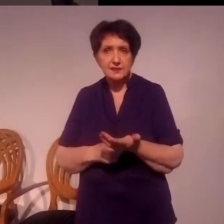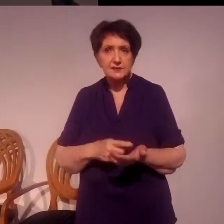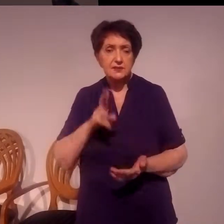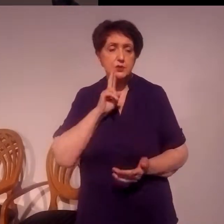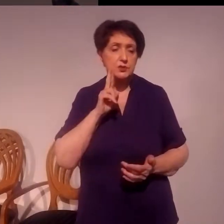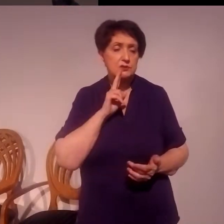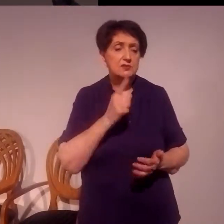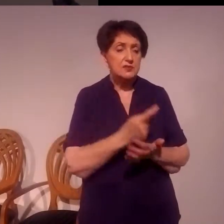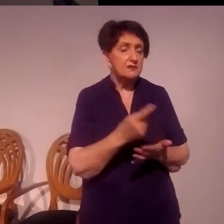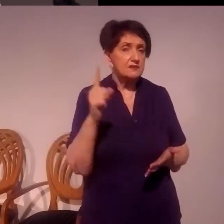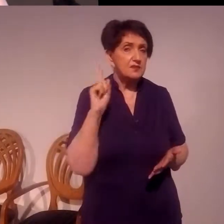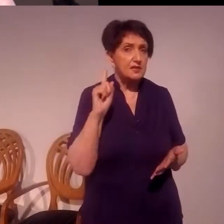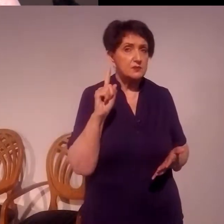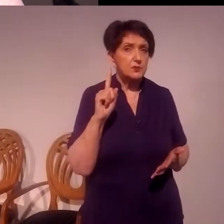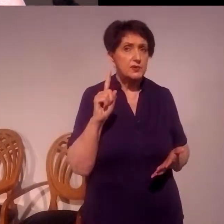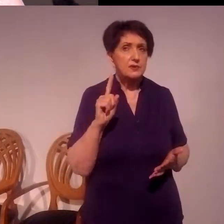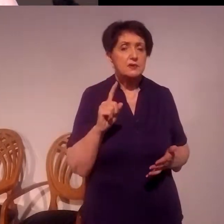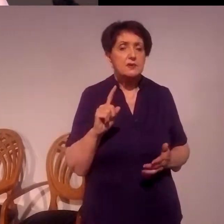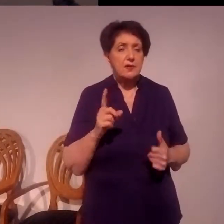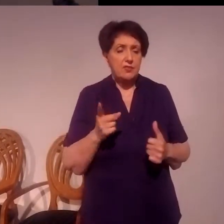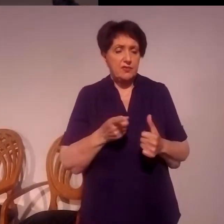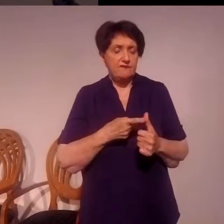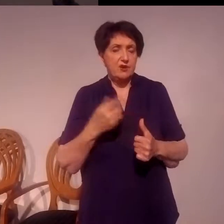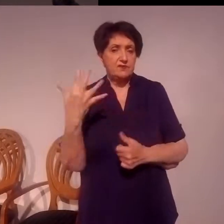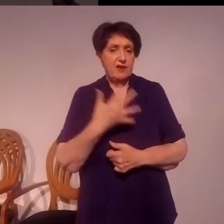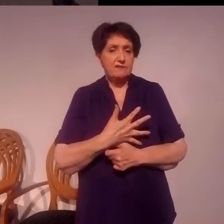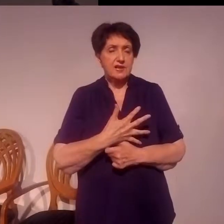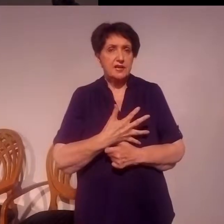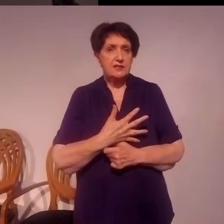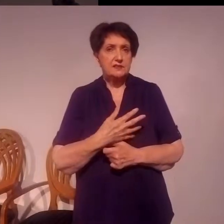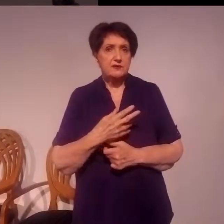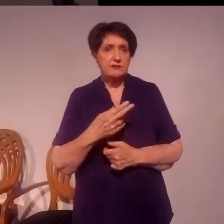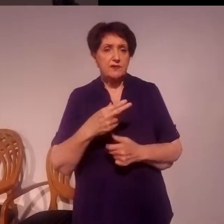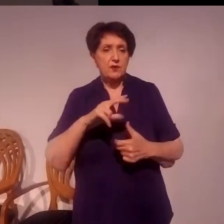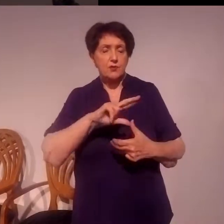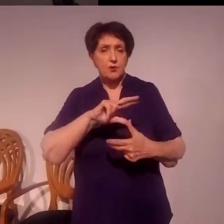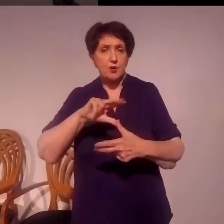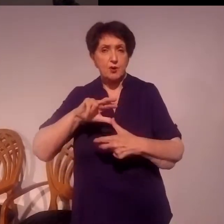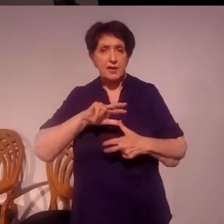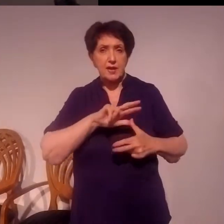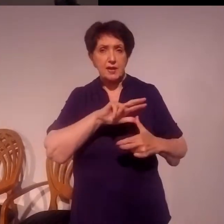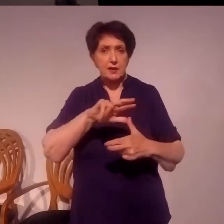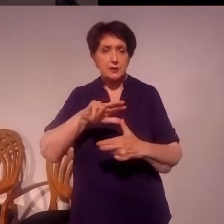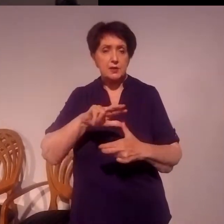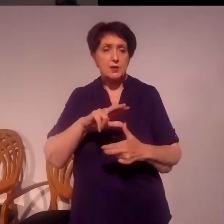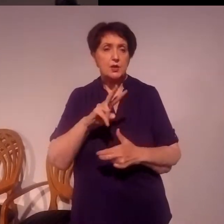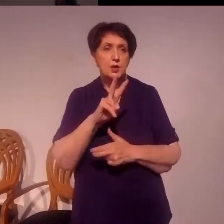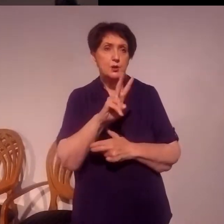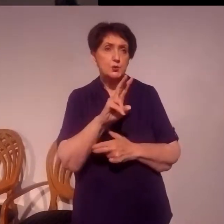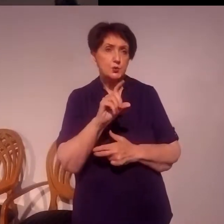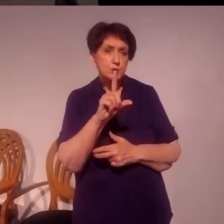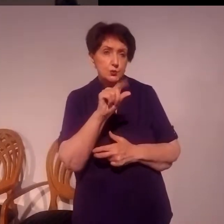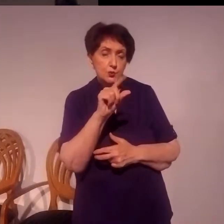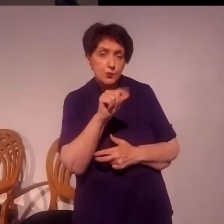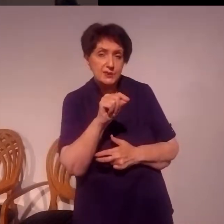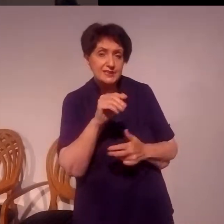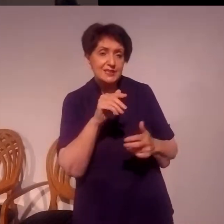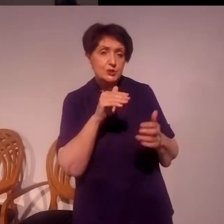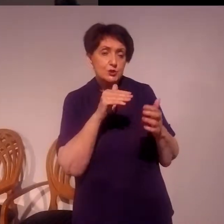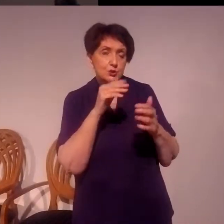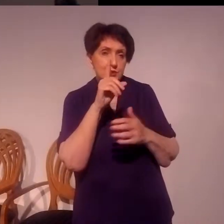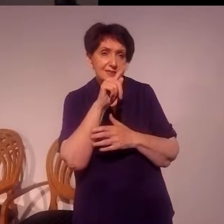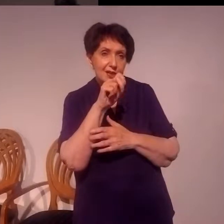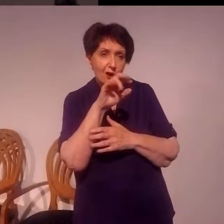this last week, the first 5 days of Hurricane Harvey, it dumped 20 trillion gallons of water in